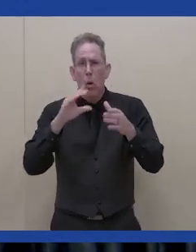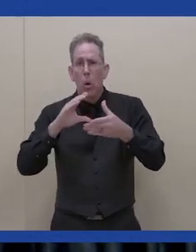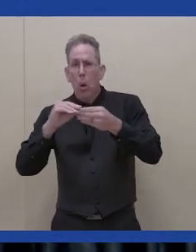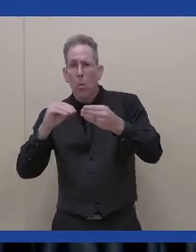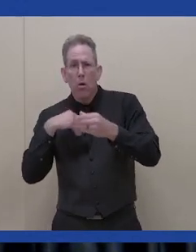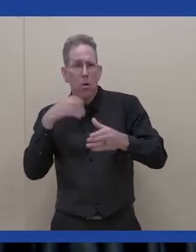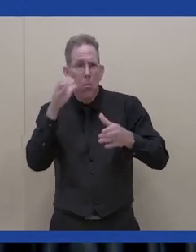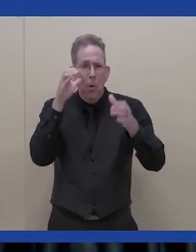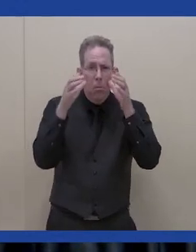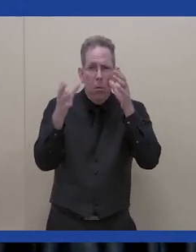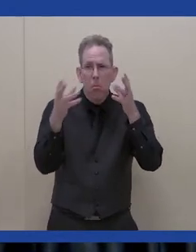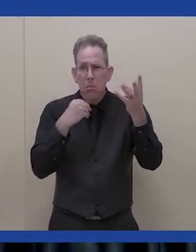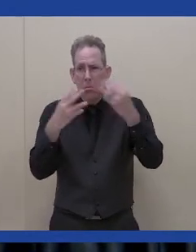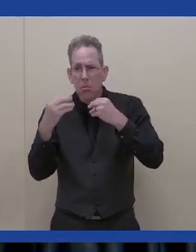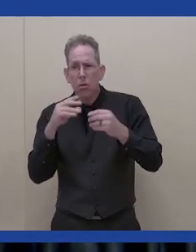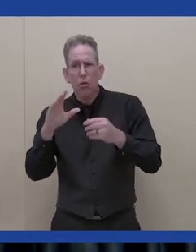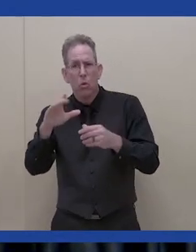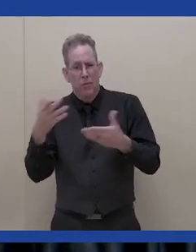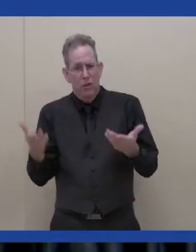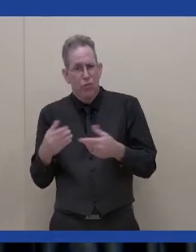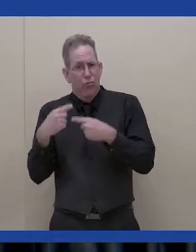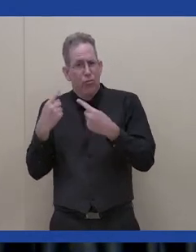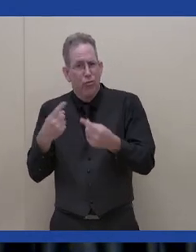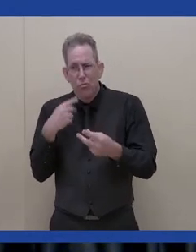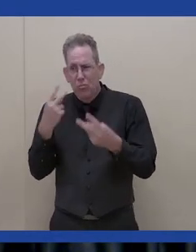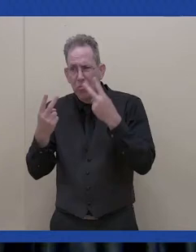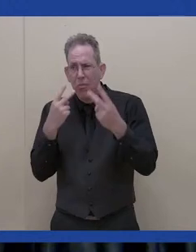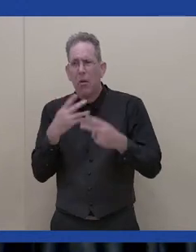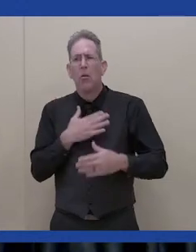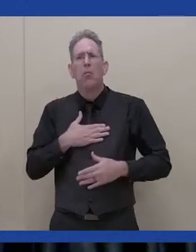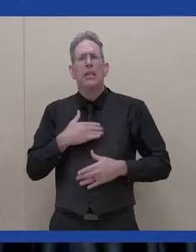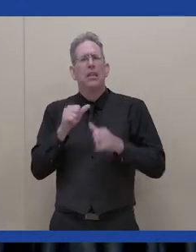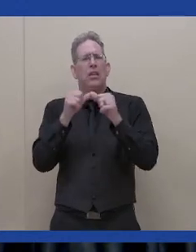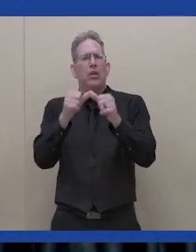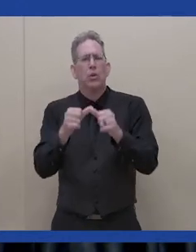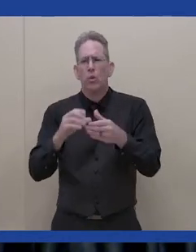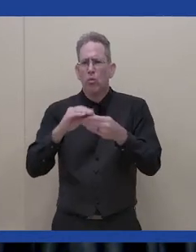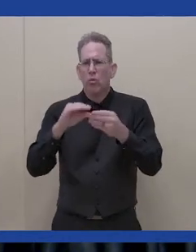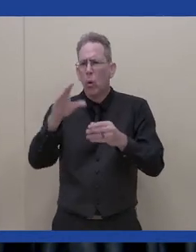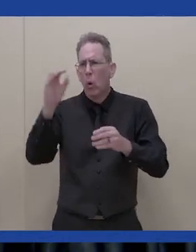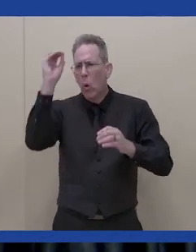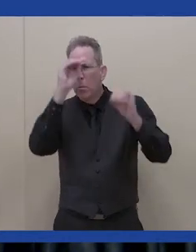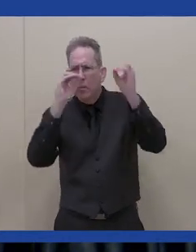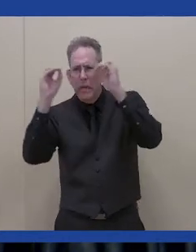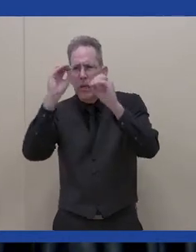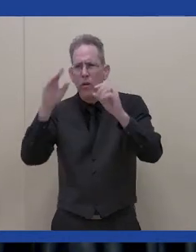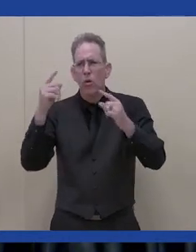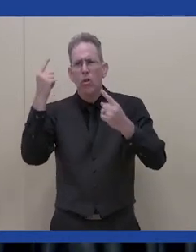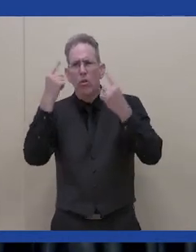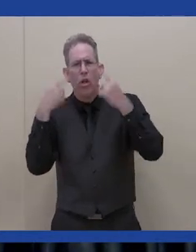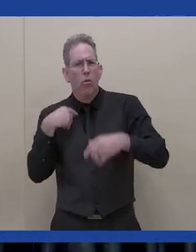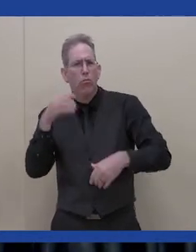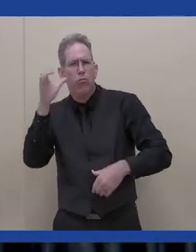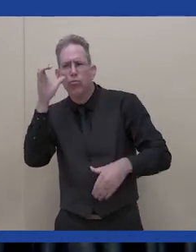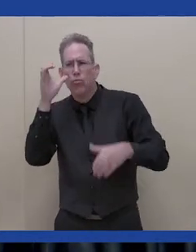you to speak up. I am committed to ensuring that you all are heard, and I will always treat you with fairness and